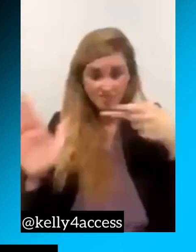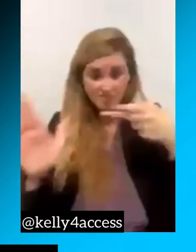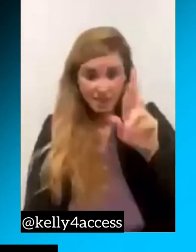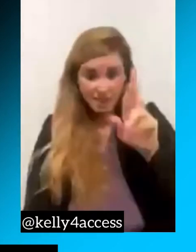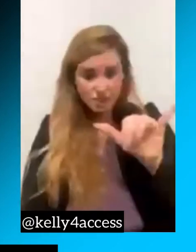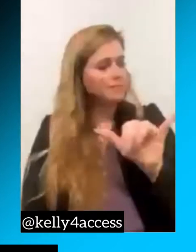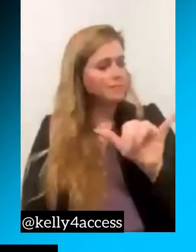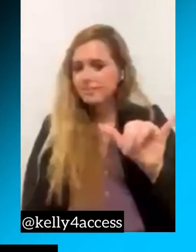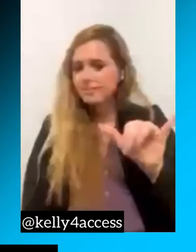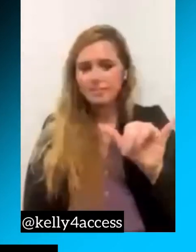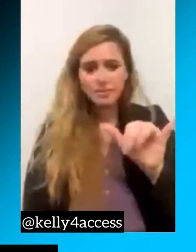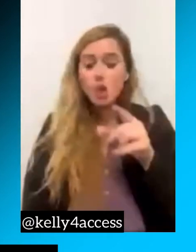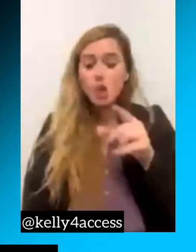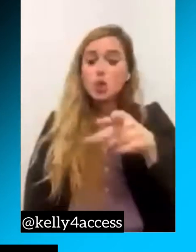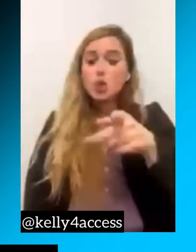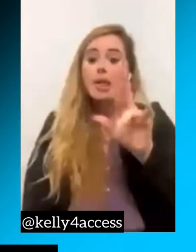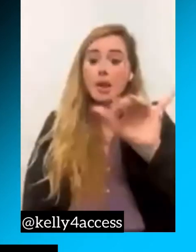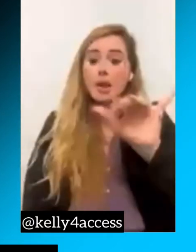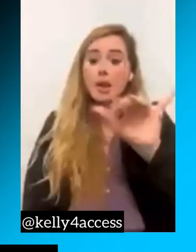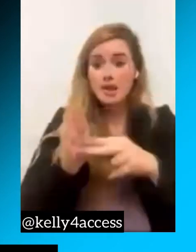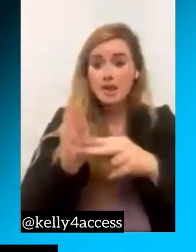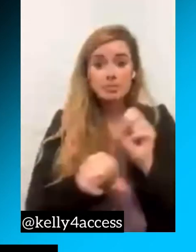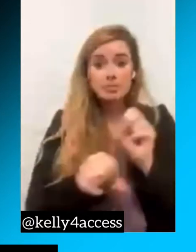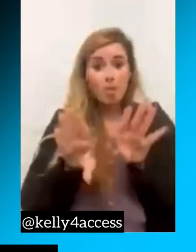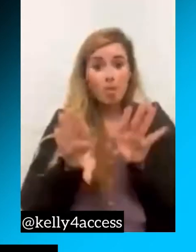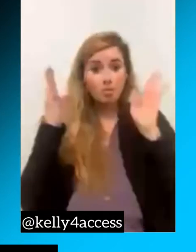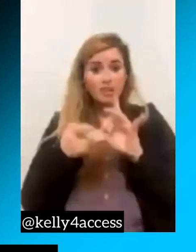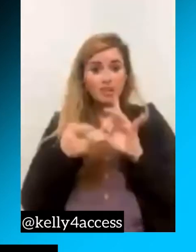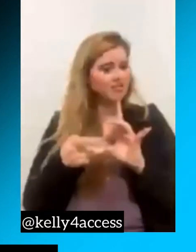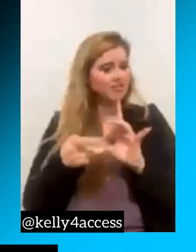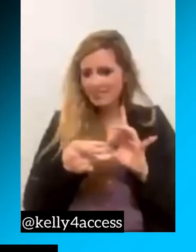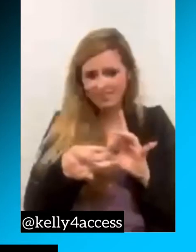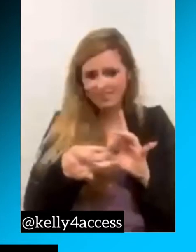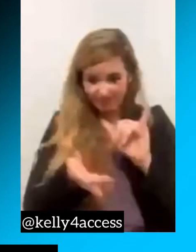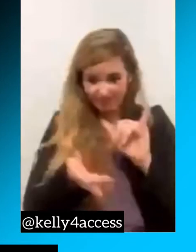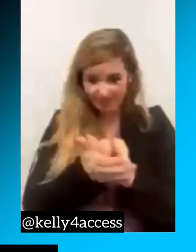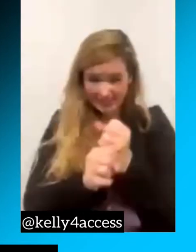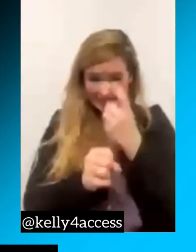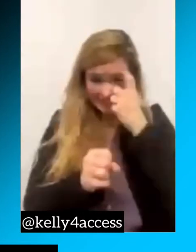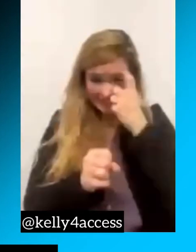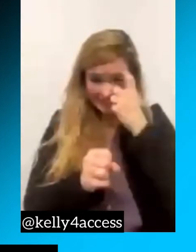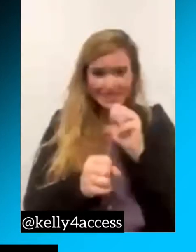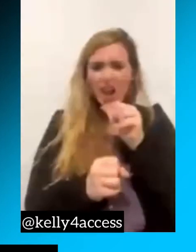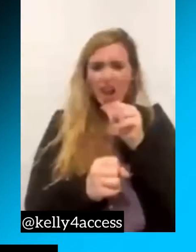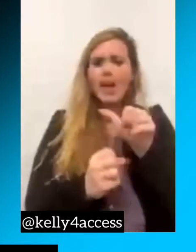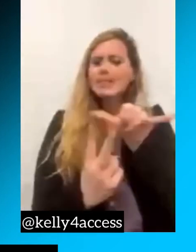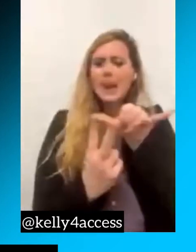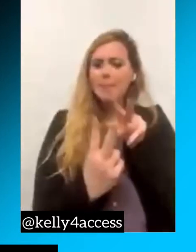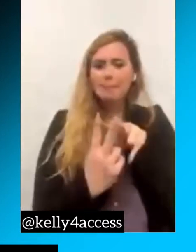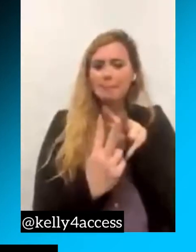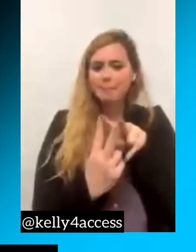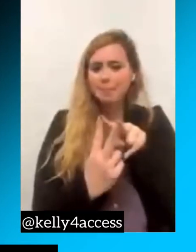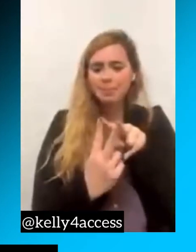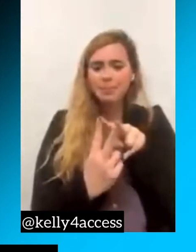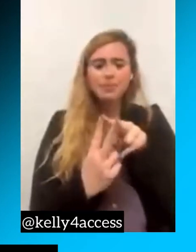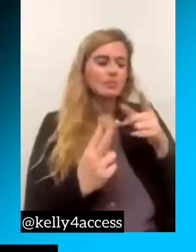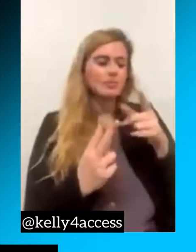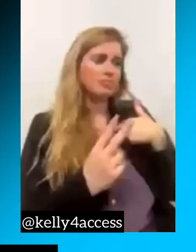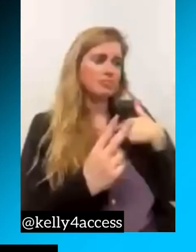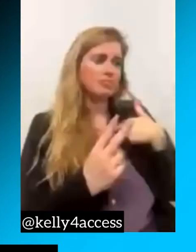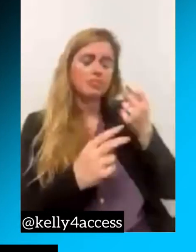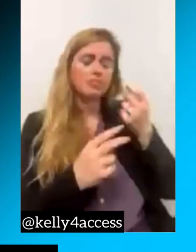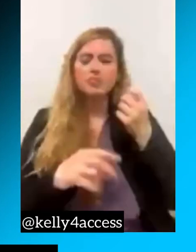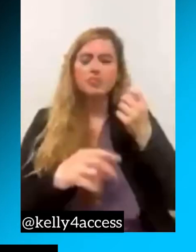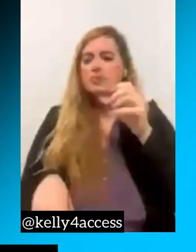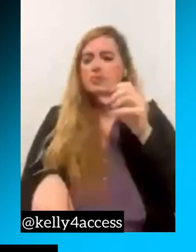you're polyamorous doesn't necessarily mean it's an open relationship. Did that make sense? I know what you mean, but it's a